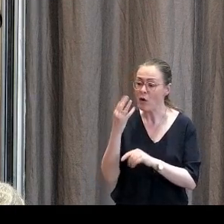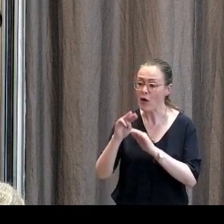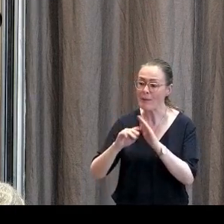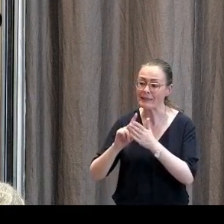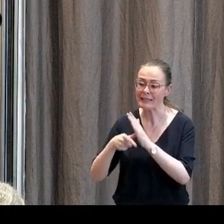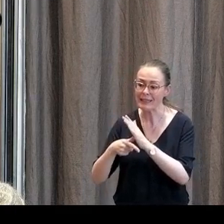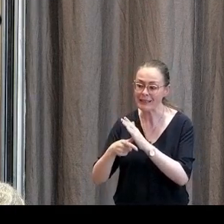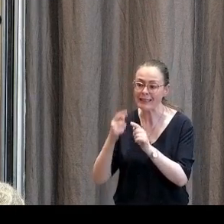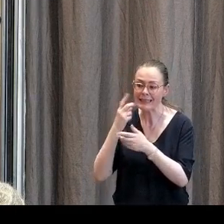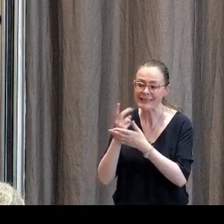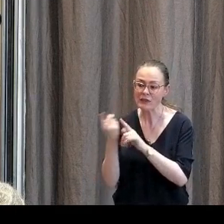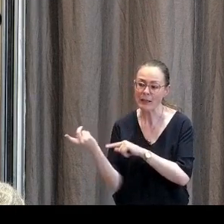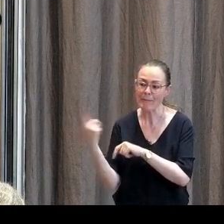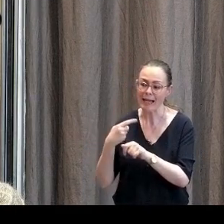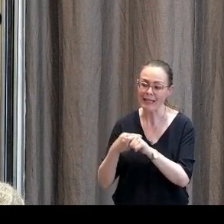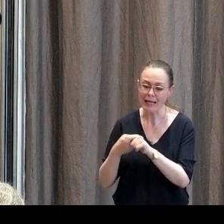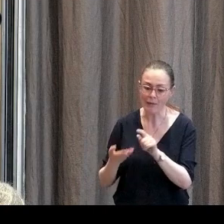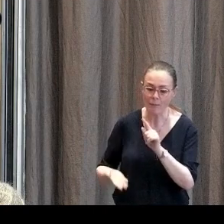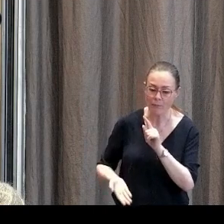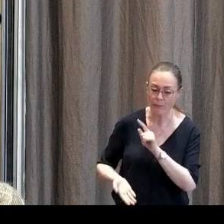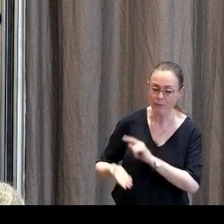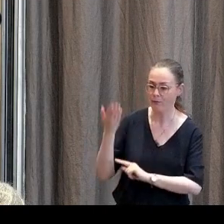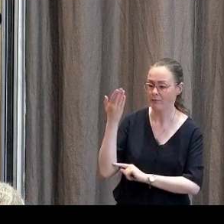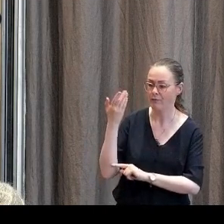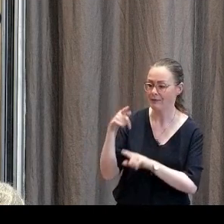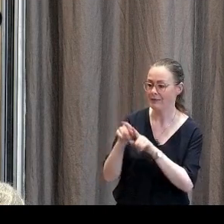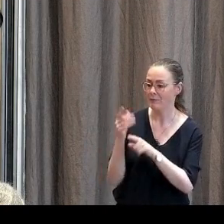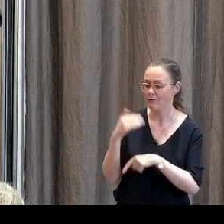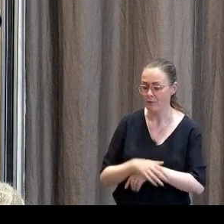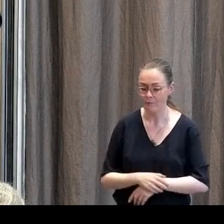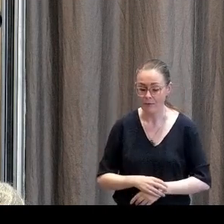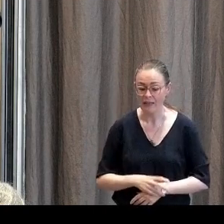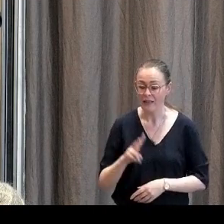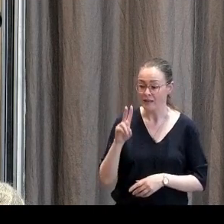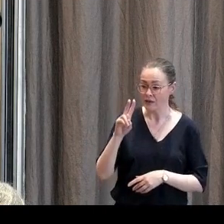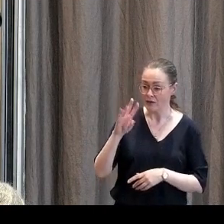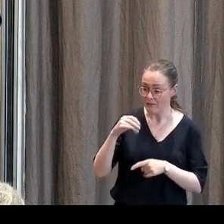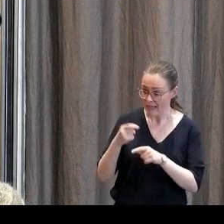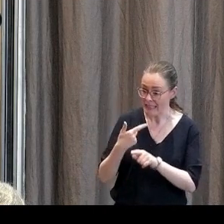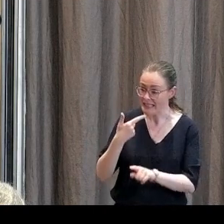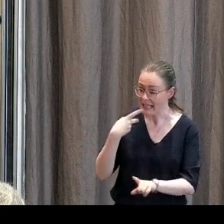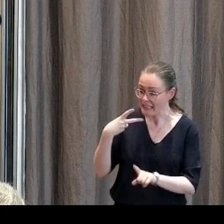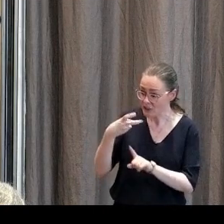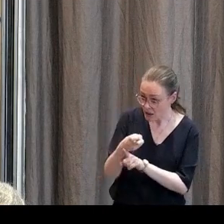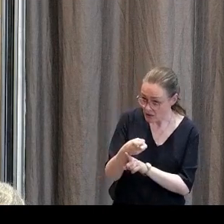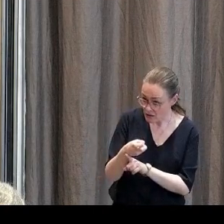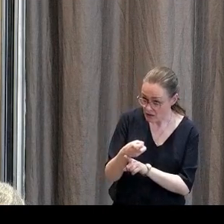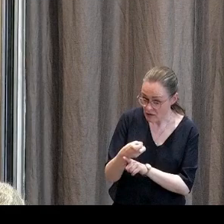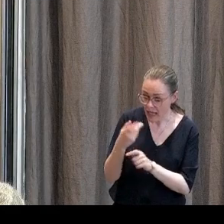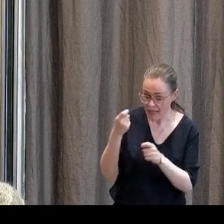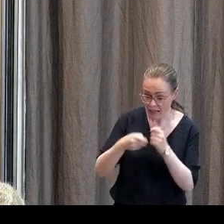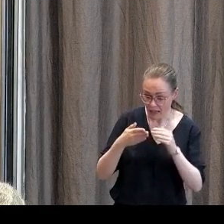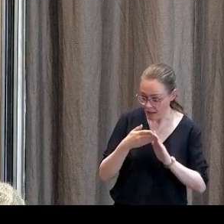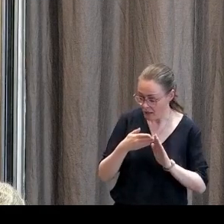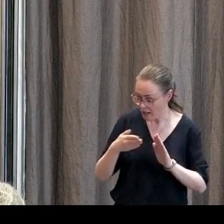the seizures came back towards how they used to be. And so the vet gave a second injection, and this time, they didn't have